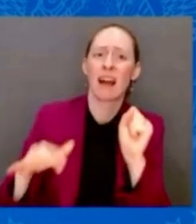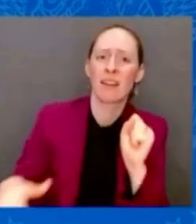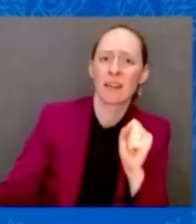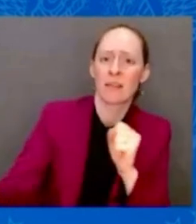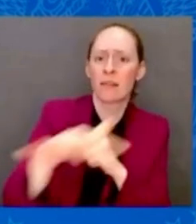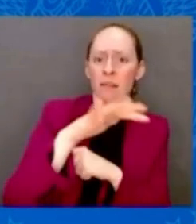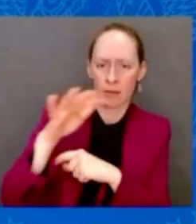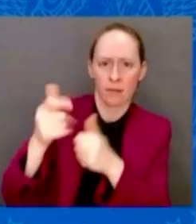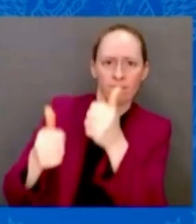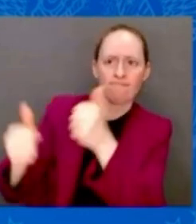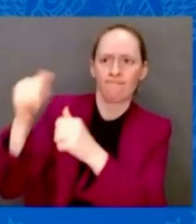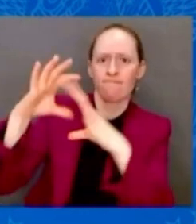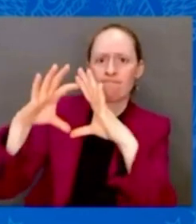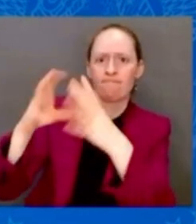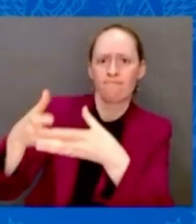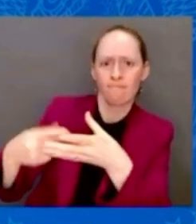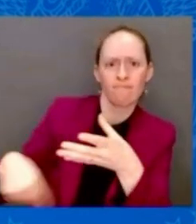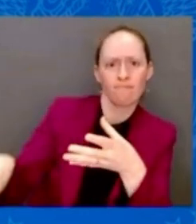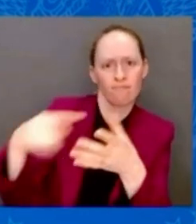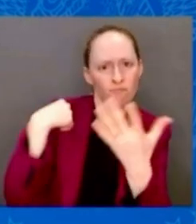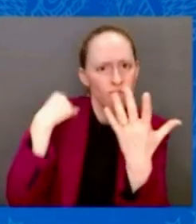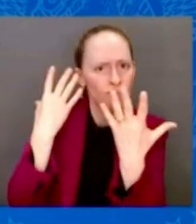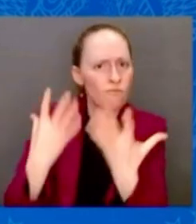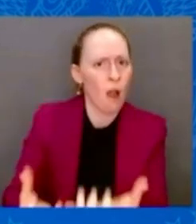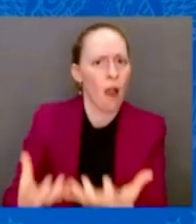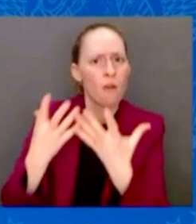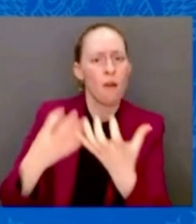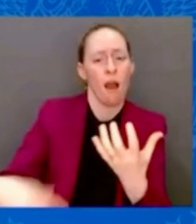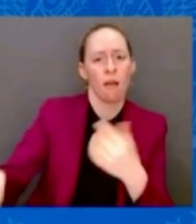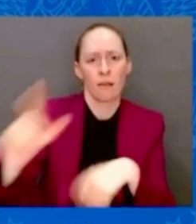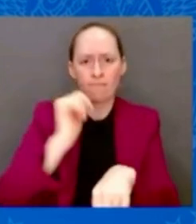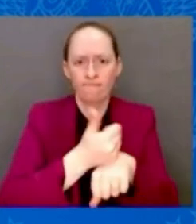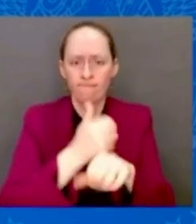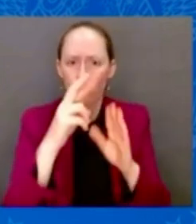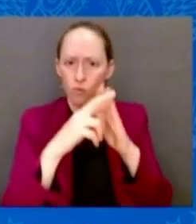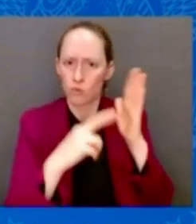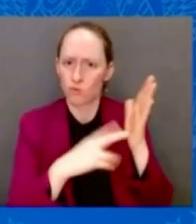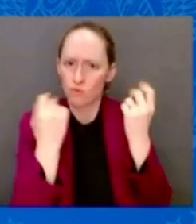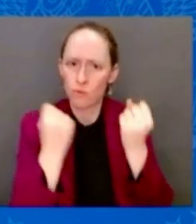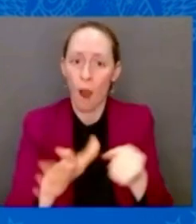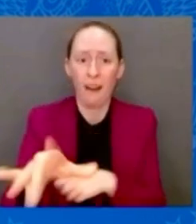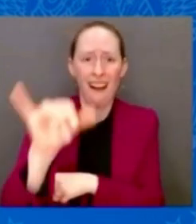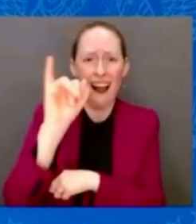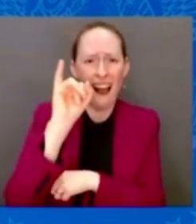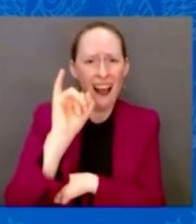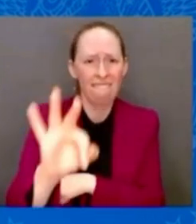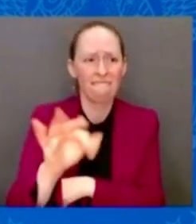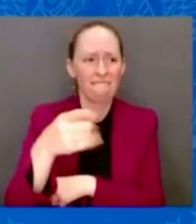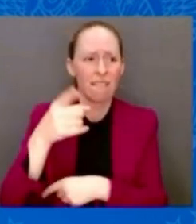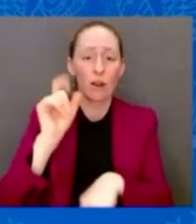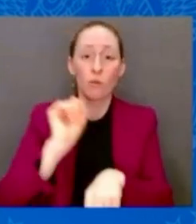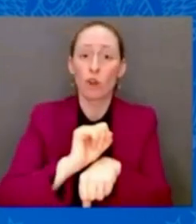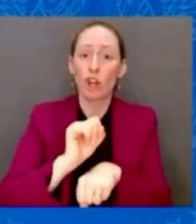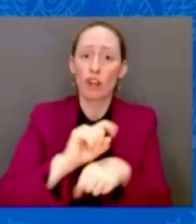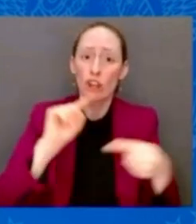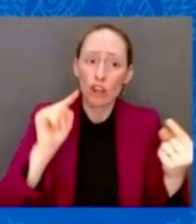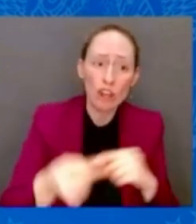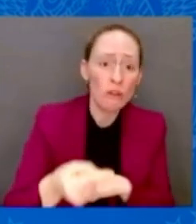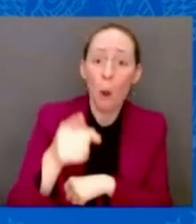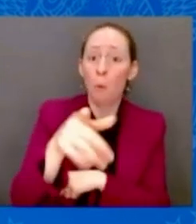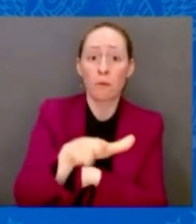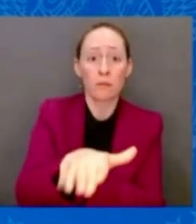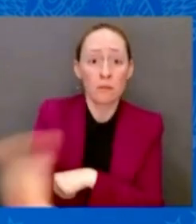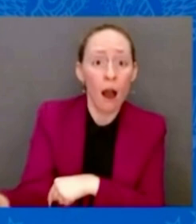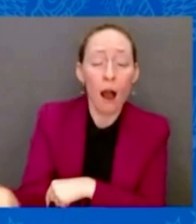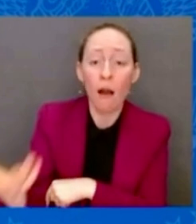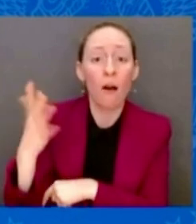firefighters who are permanently disabled and the families of firefighters who die after experiencing trauma like PTSD on duty. You see